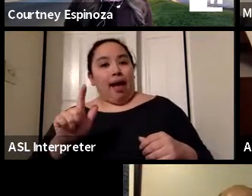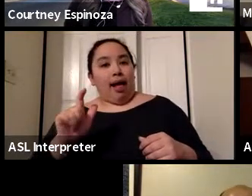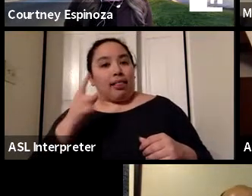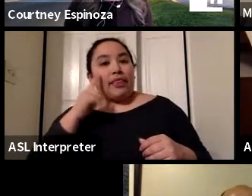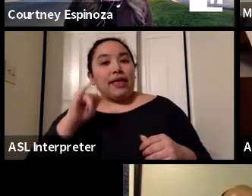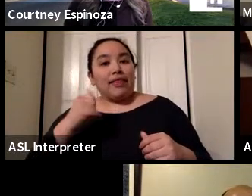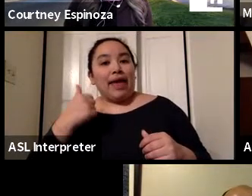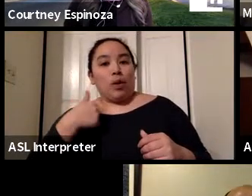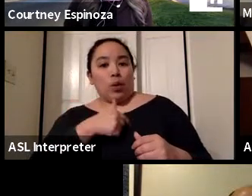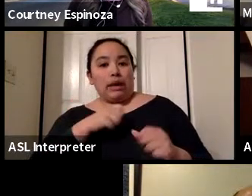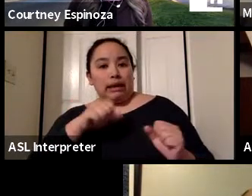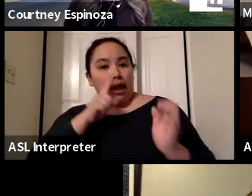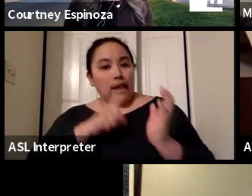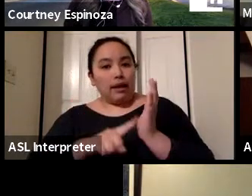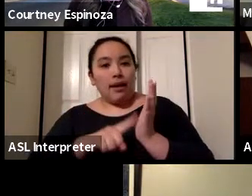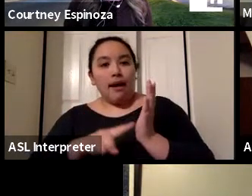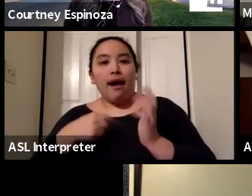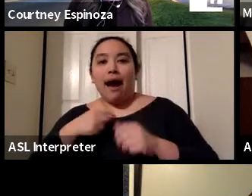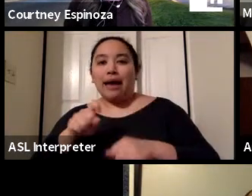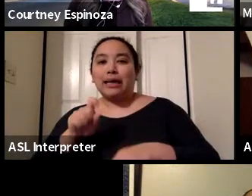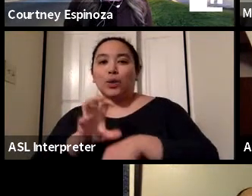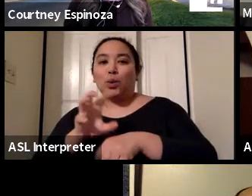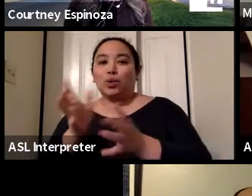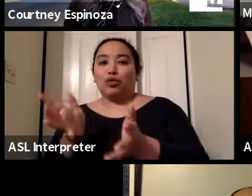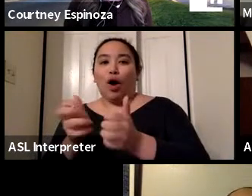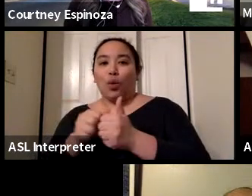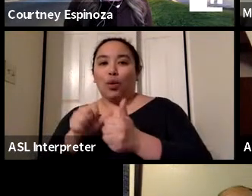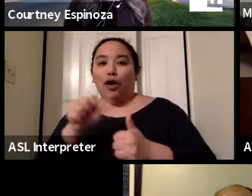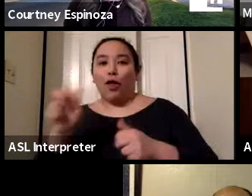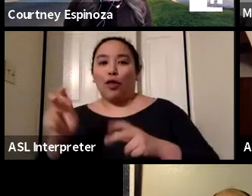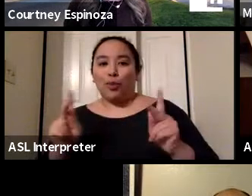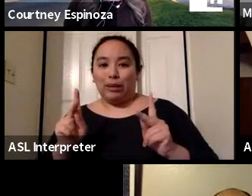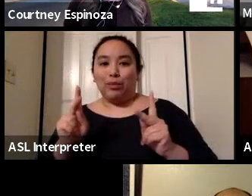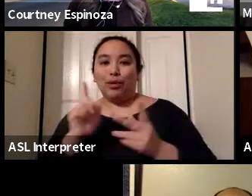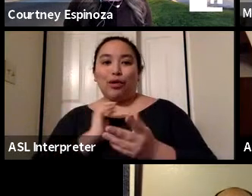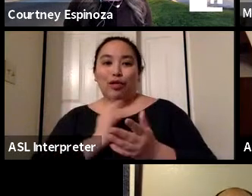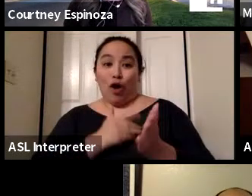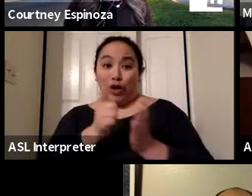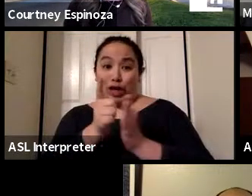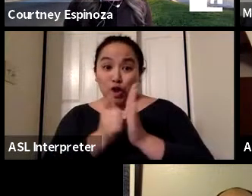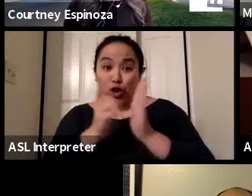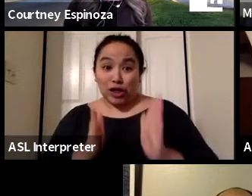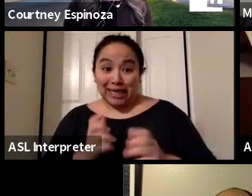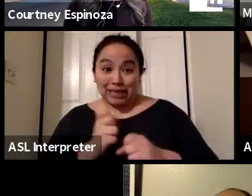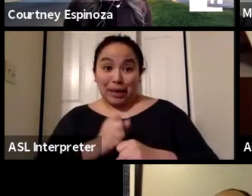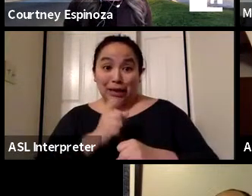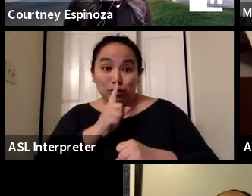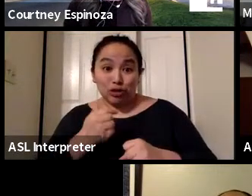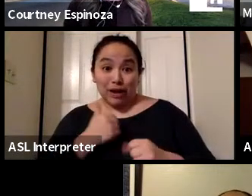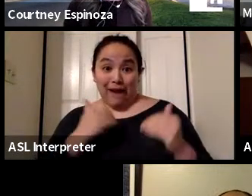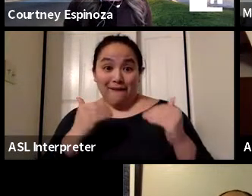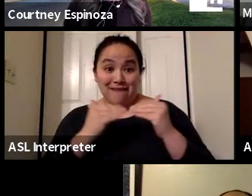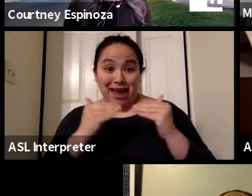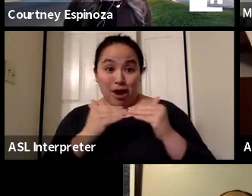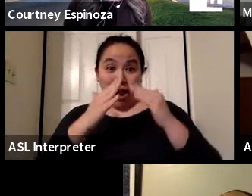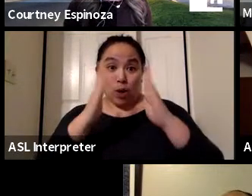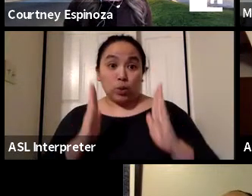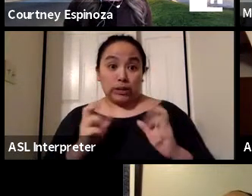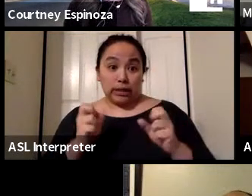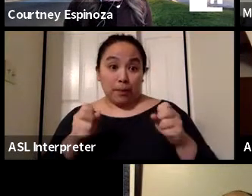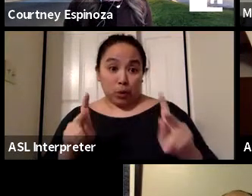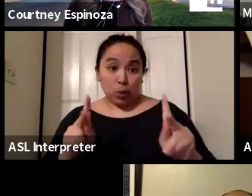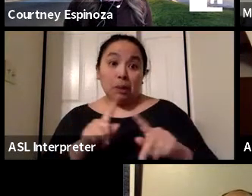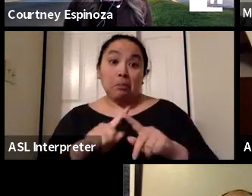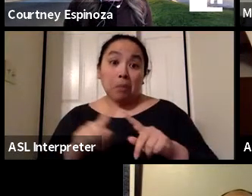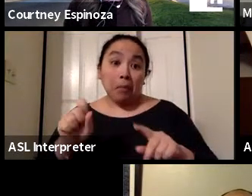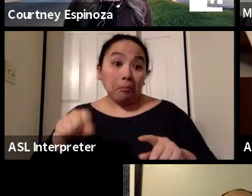into. I'd have to consult with others, including our attorneys, to make sure that we're providing fair housing opportunities. But certainly